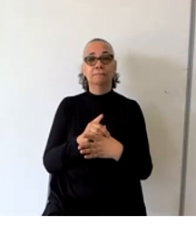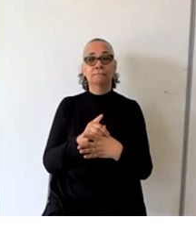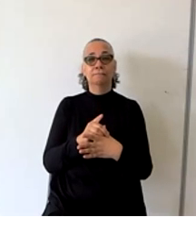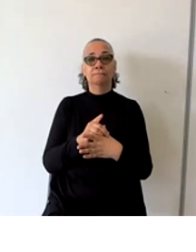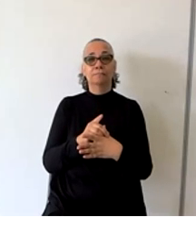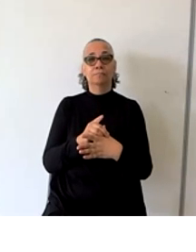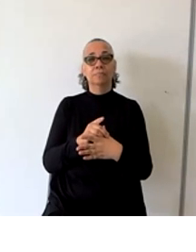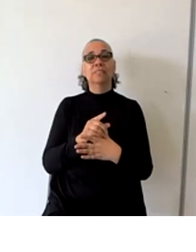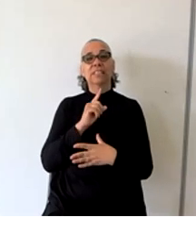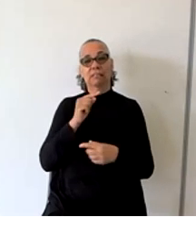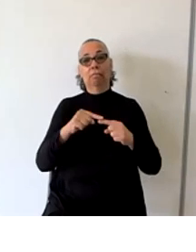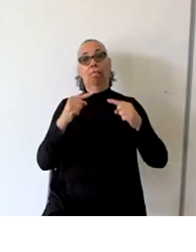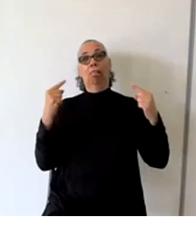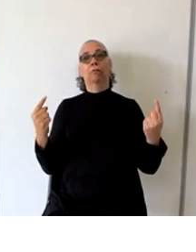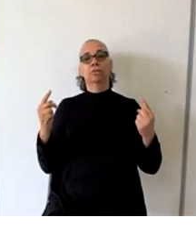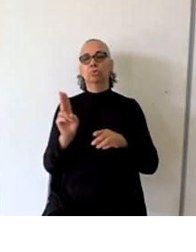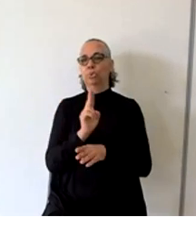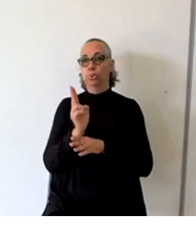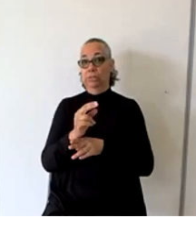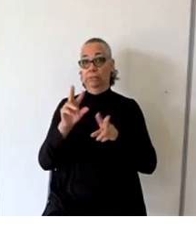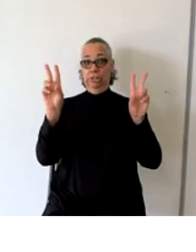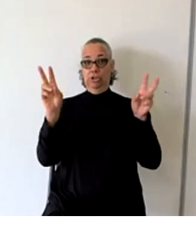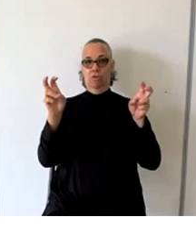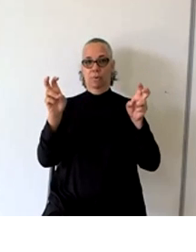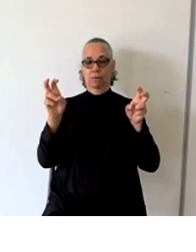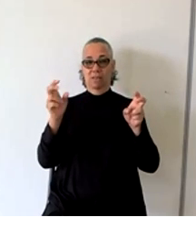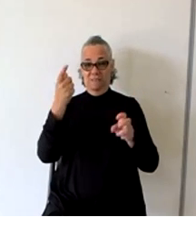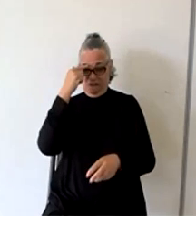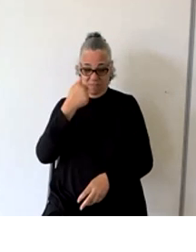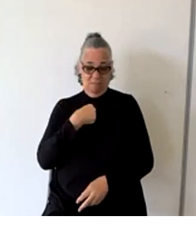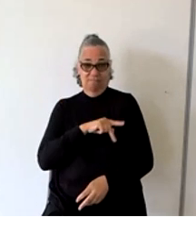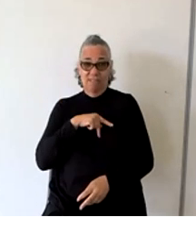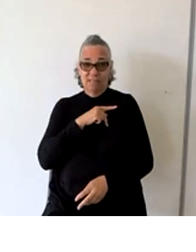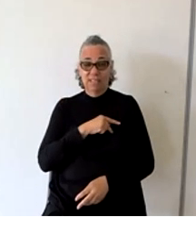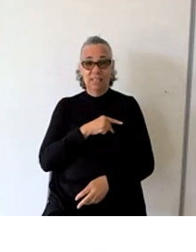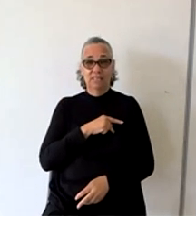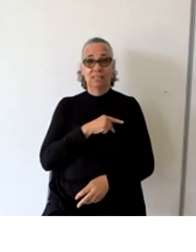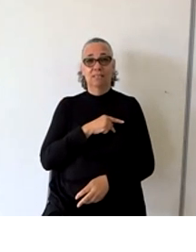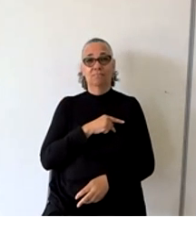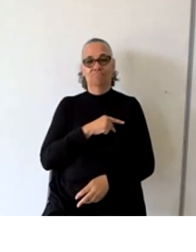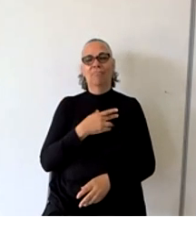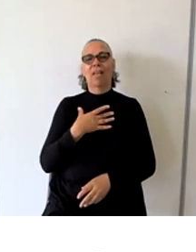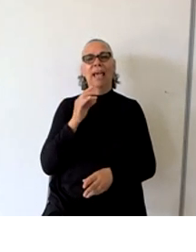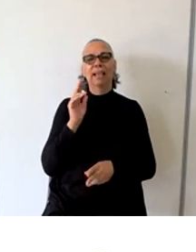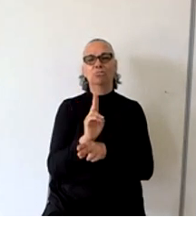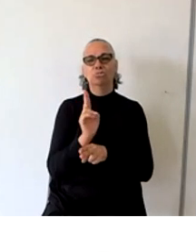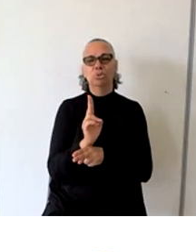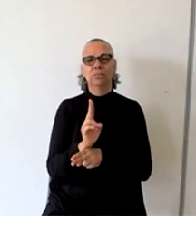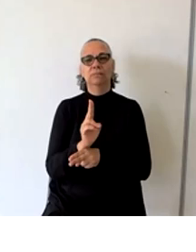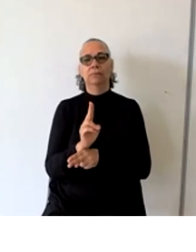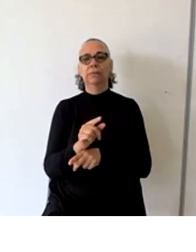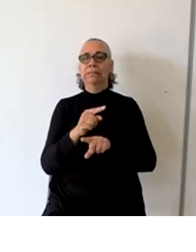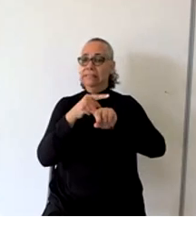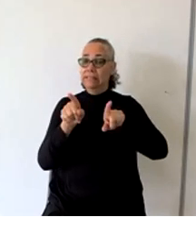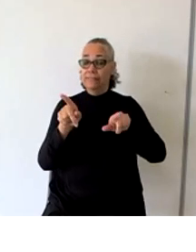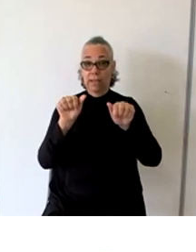there is a contradiction on using that as well. But for me personally, I like using it differently abled. But